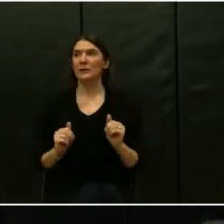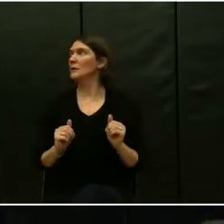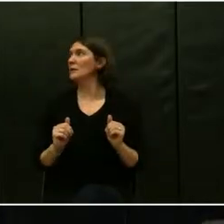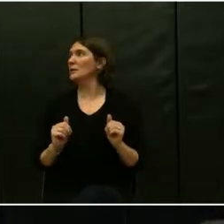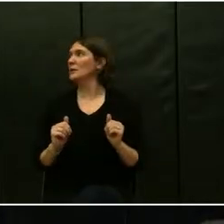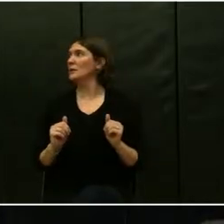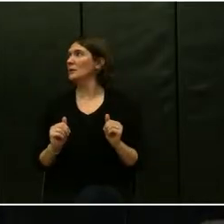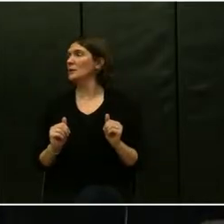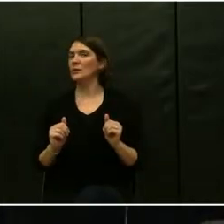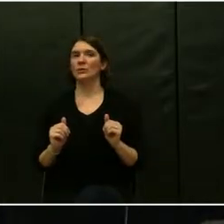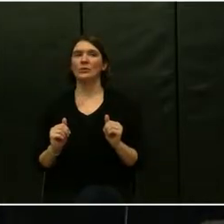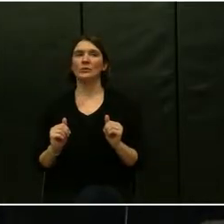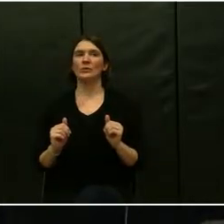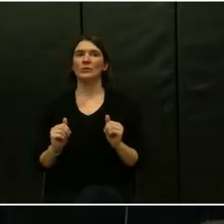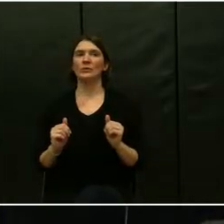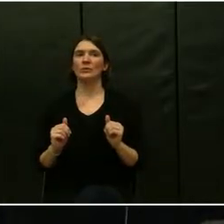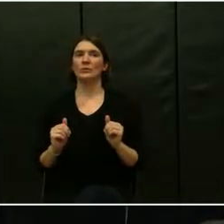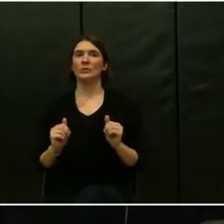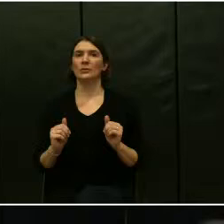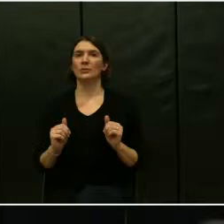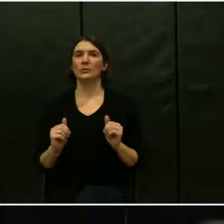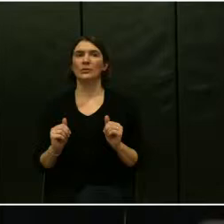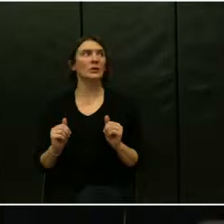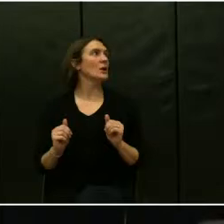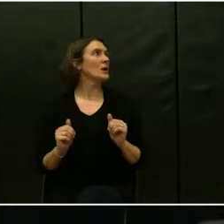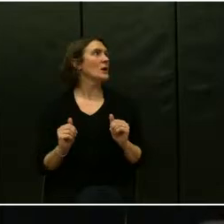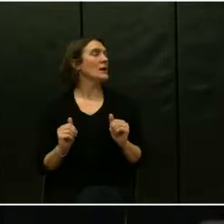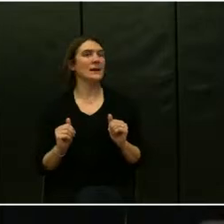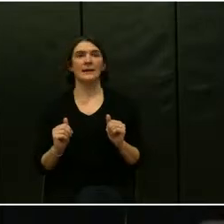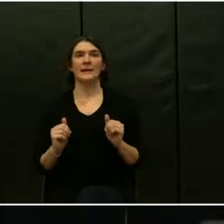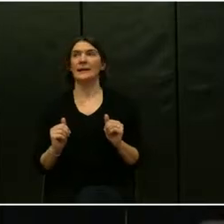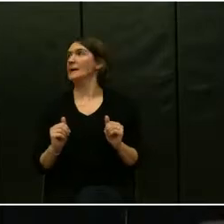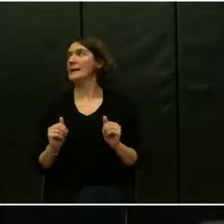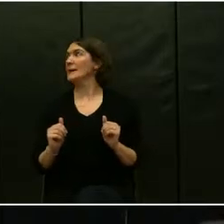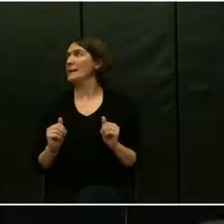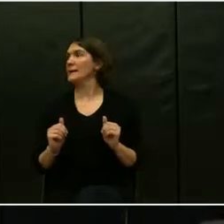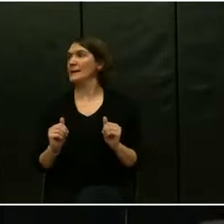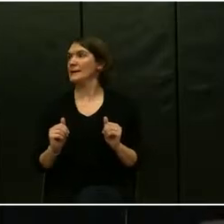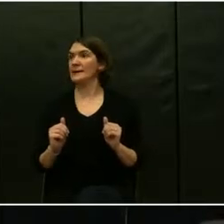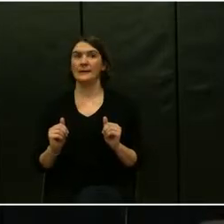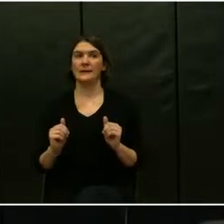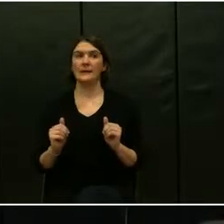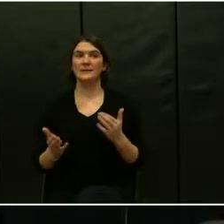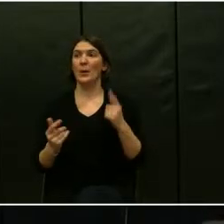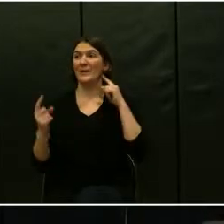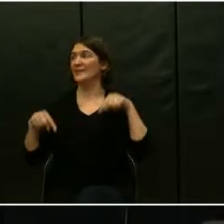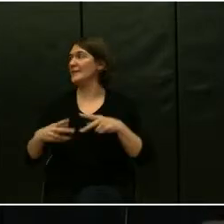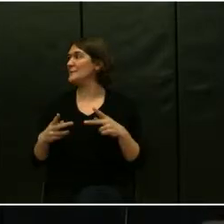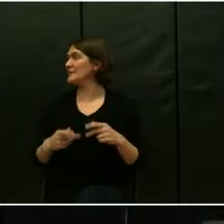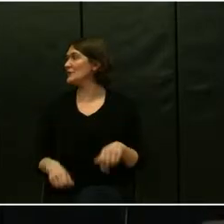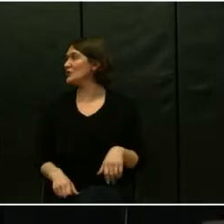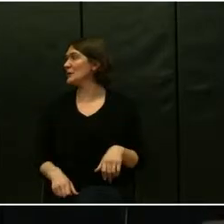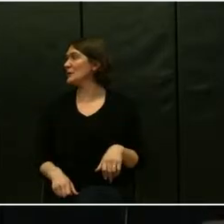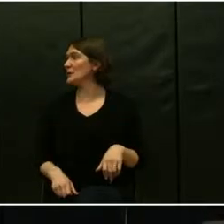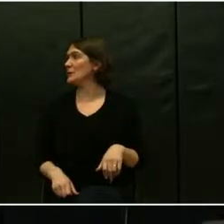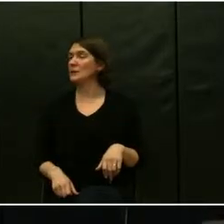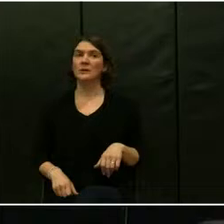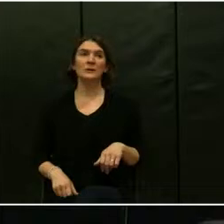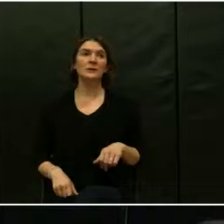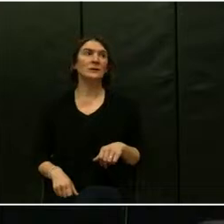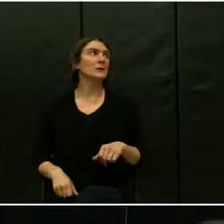business to confirm the meeting has been properly warned all right the town clerk confirms the meeting's been